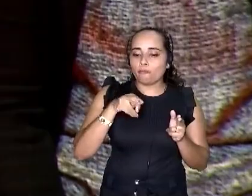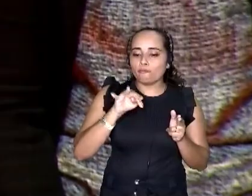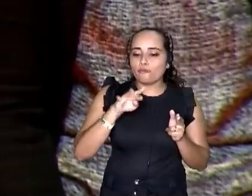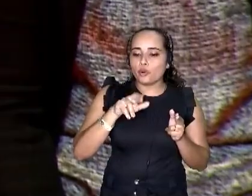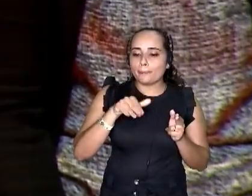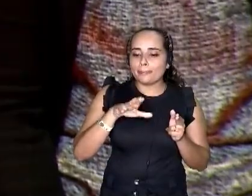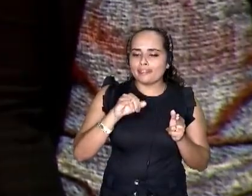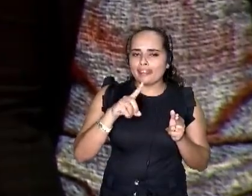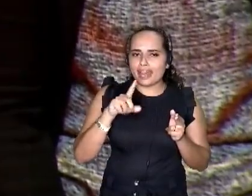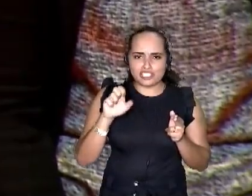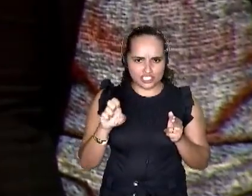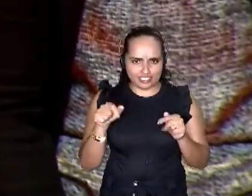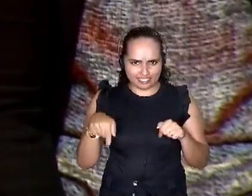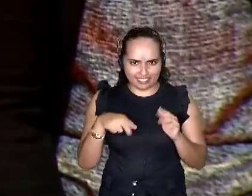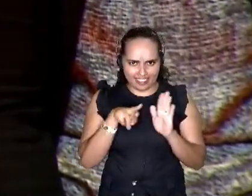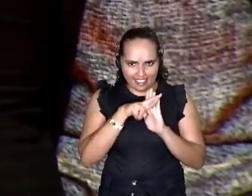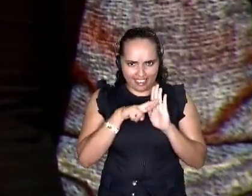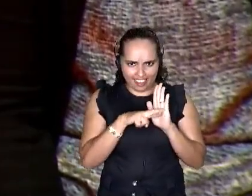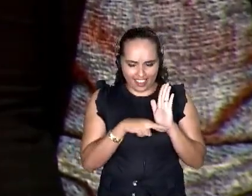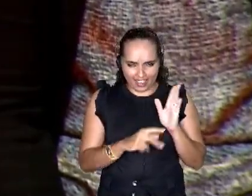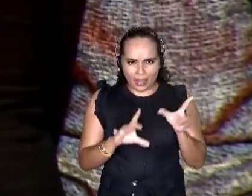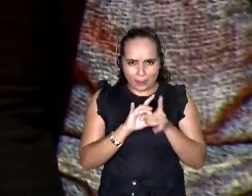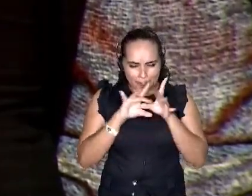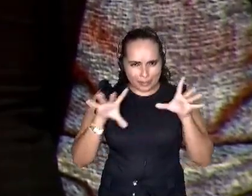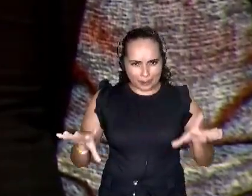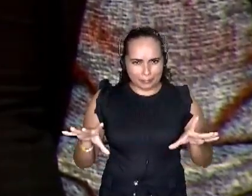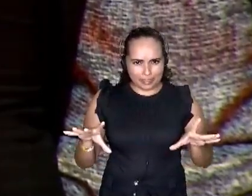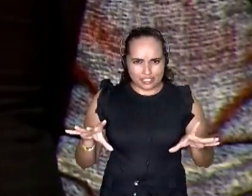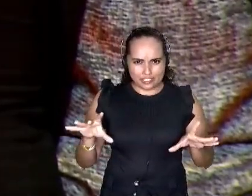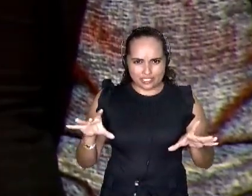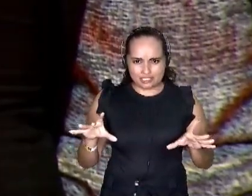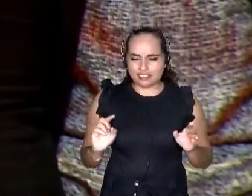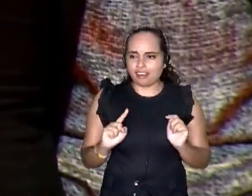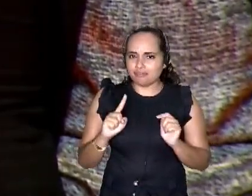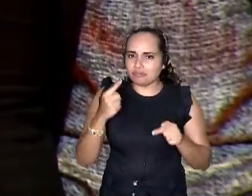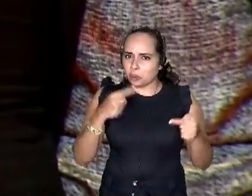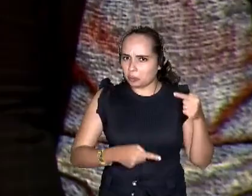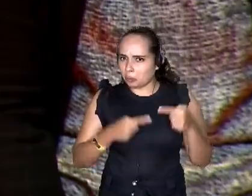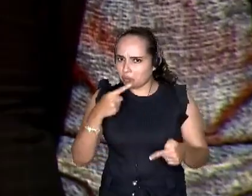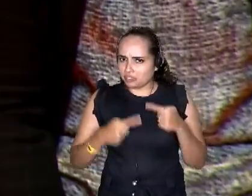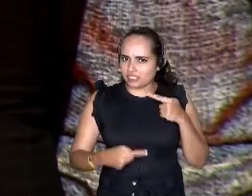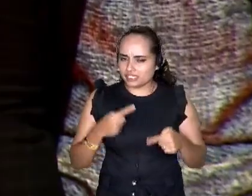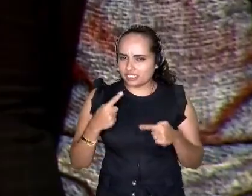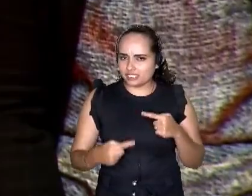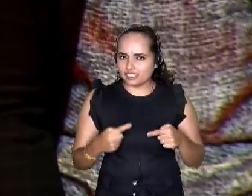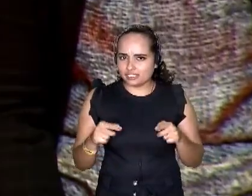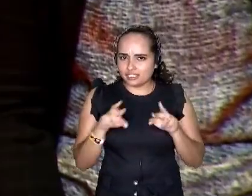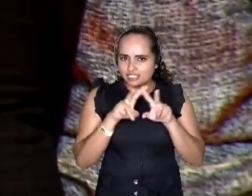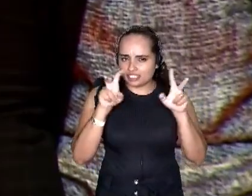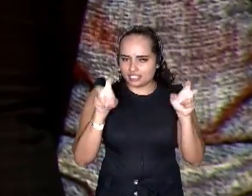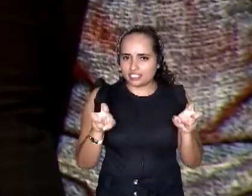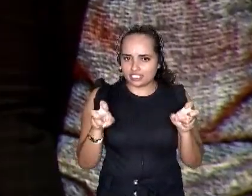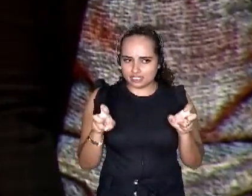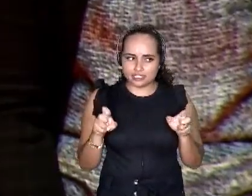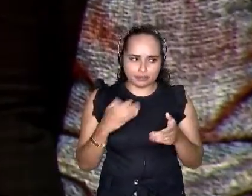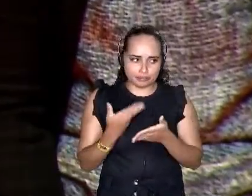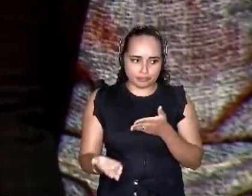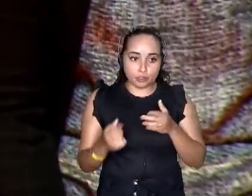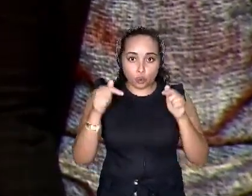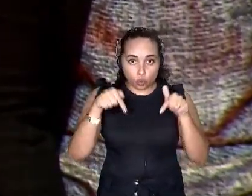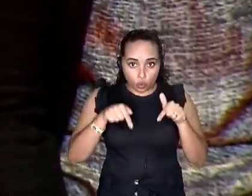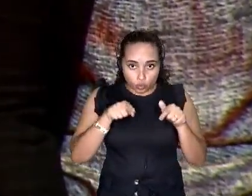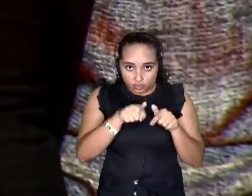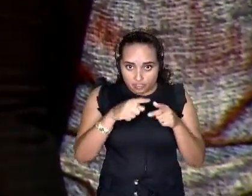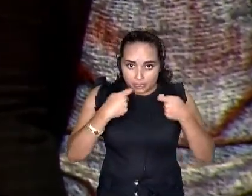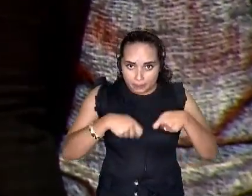enable comfort with respect to the loss. In this case, I have to document that there is a loss incurred with